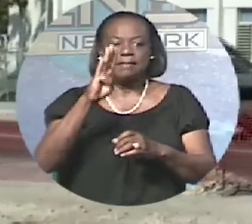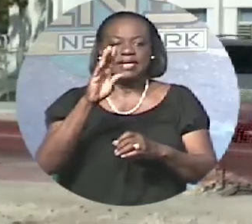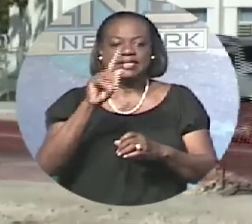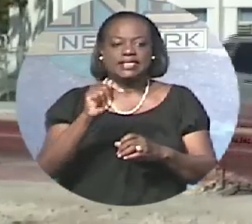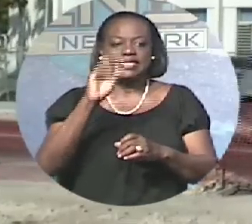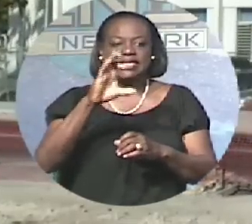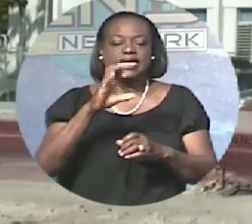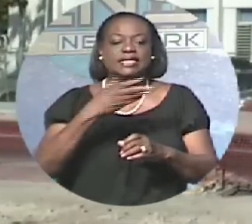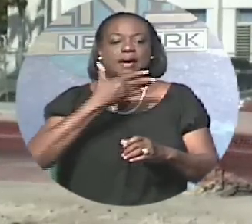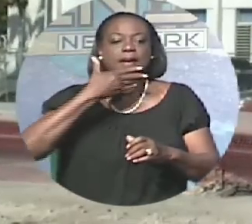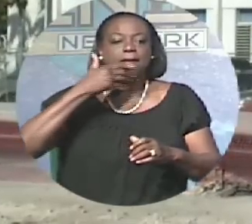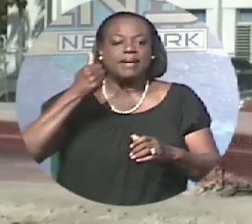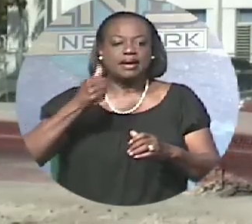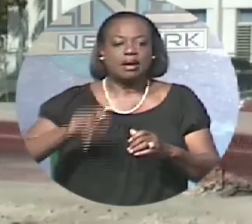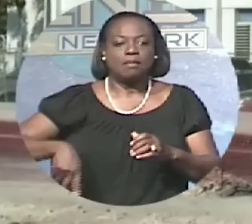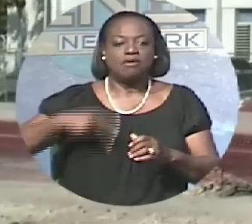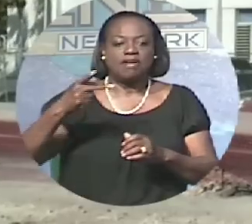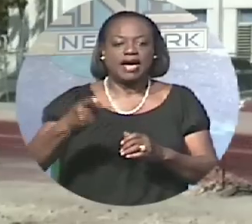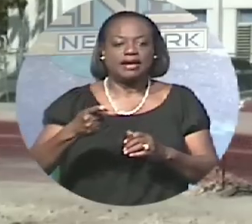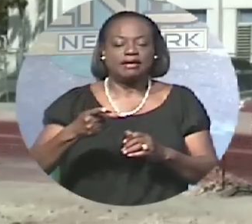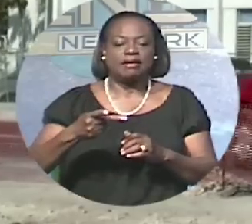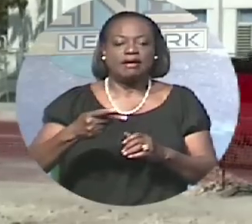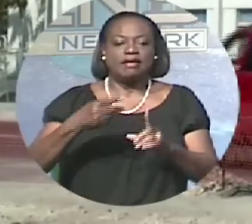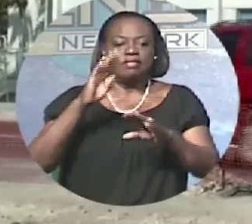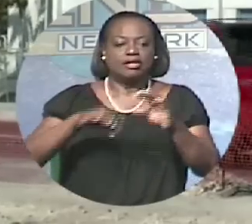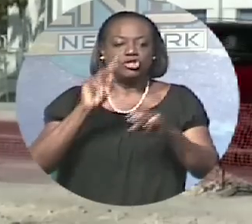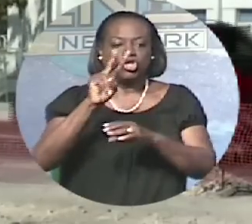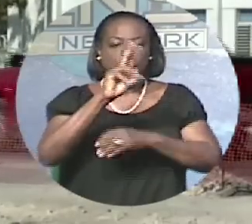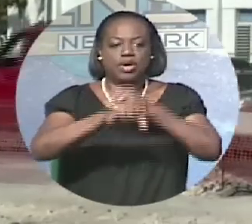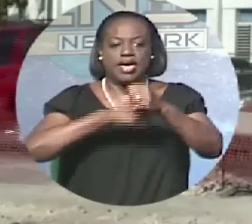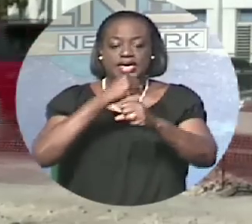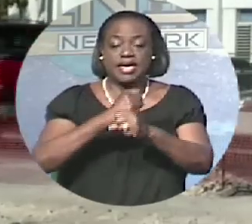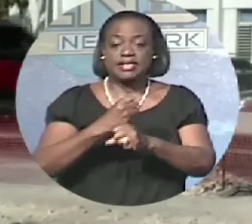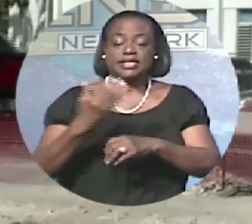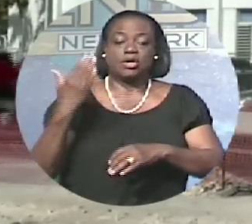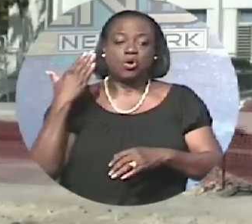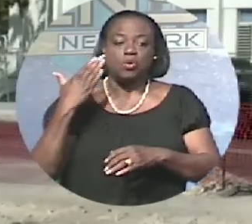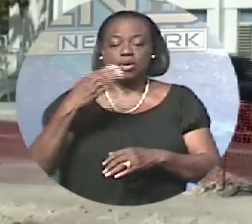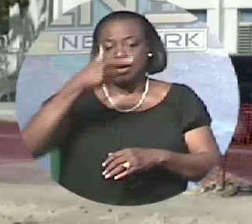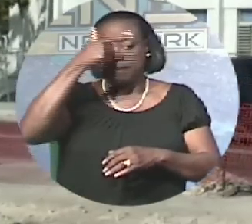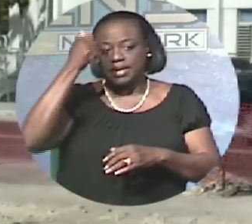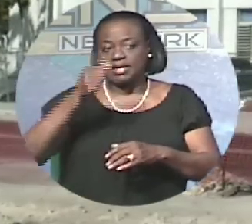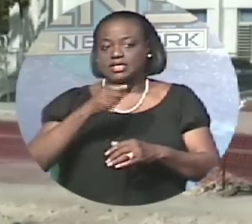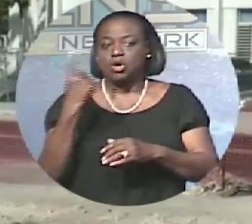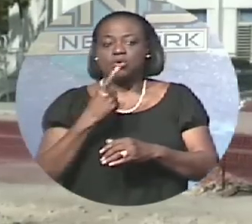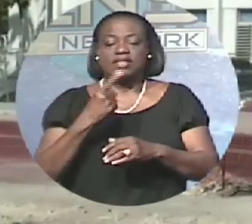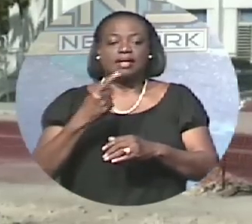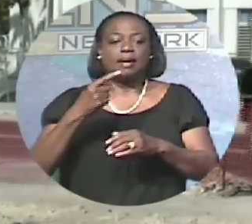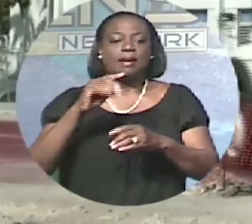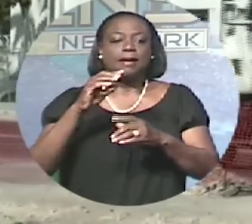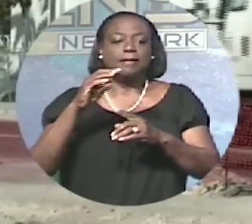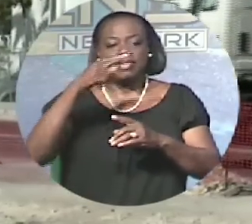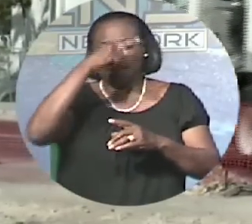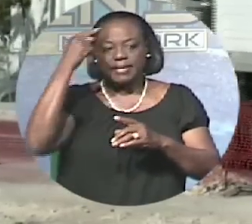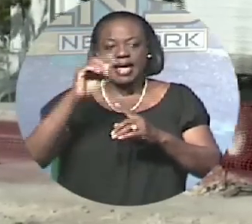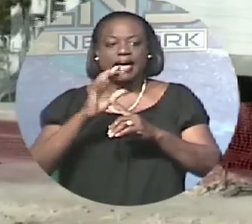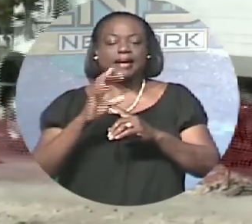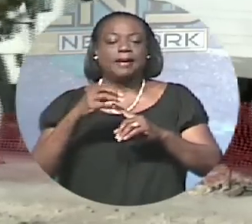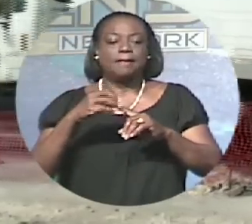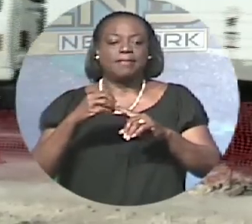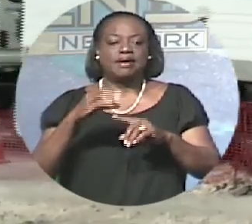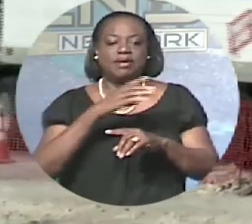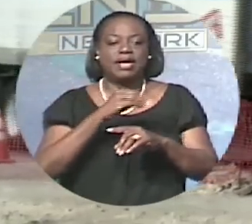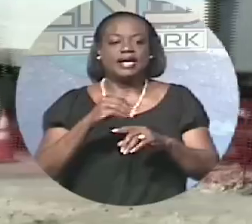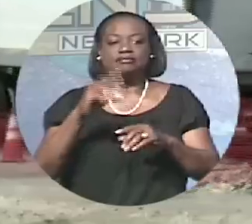communication services than it was 2 years ago, as there was only the BlackBerry smartphone, no high-speed mobile data, and long-distance charges